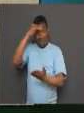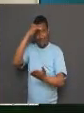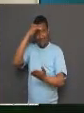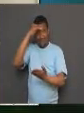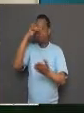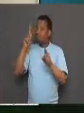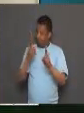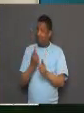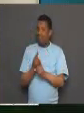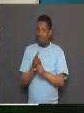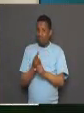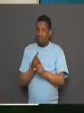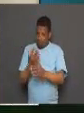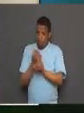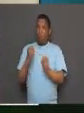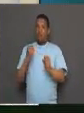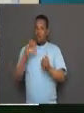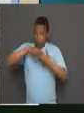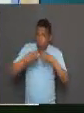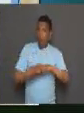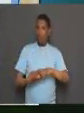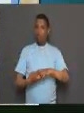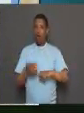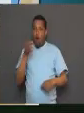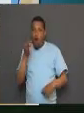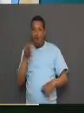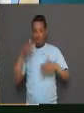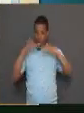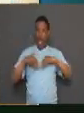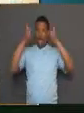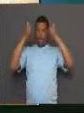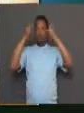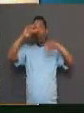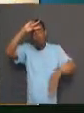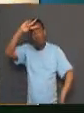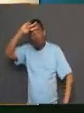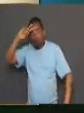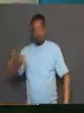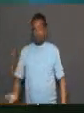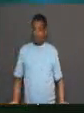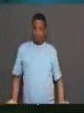in order to combat the problem of adult illiteracy,